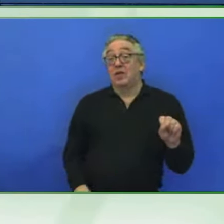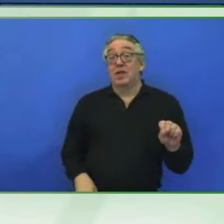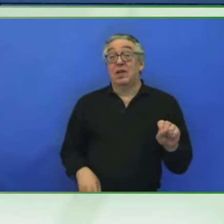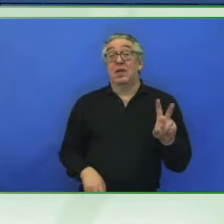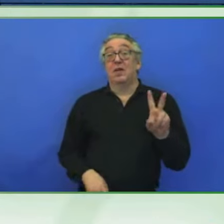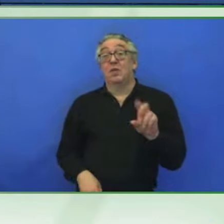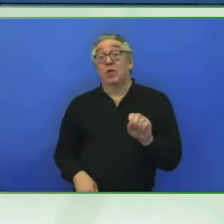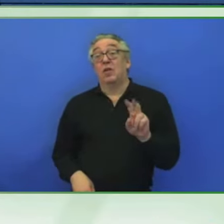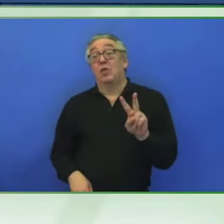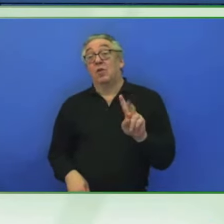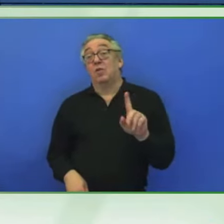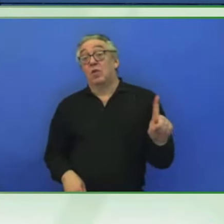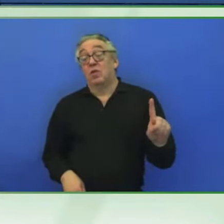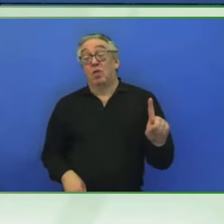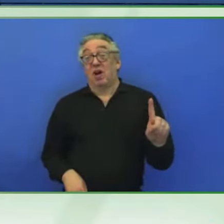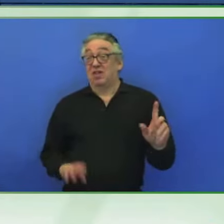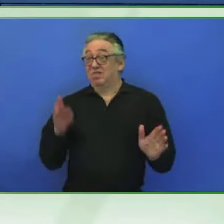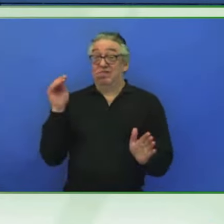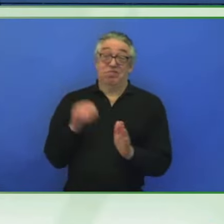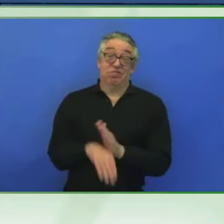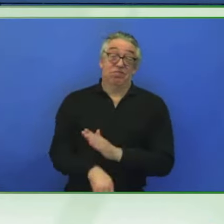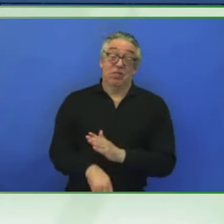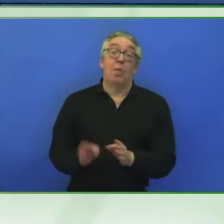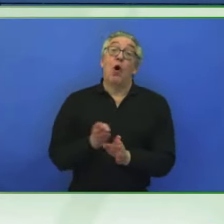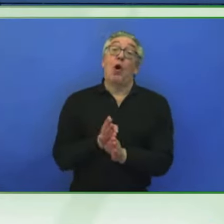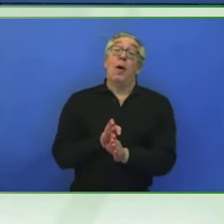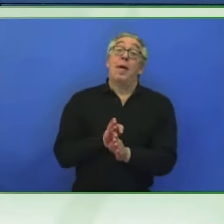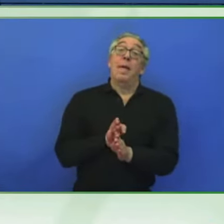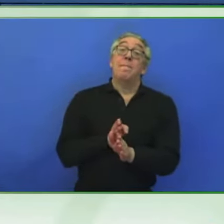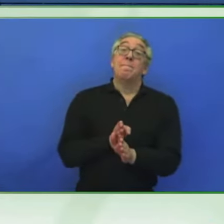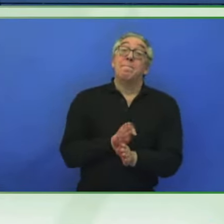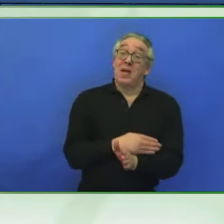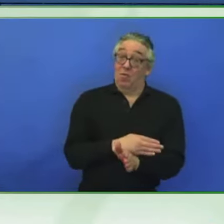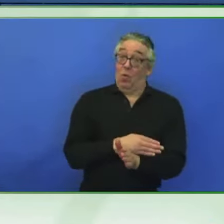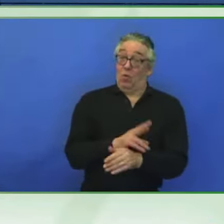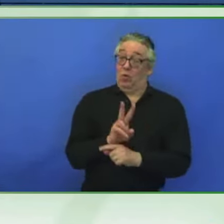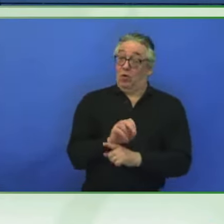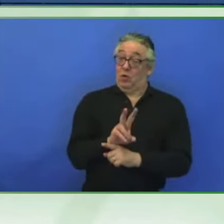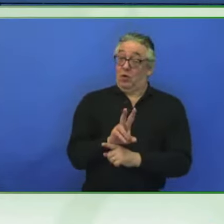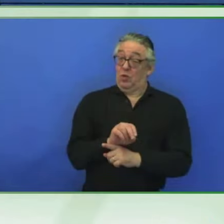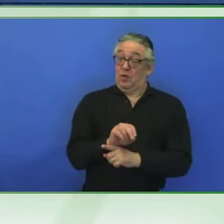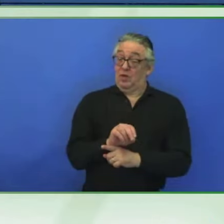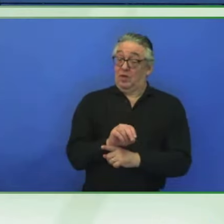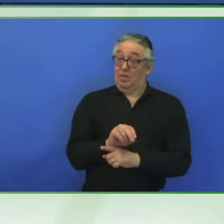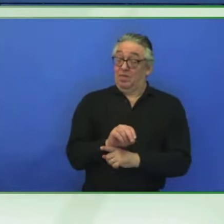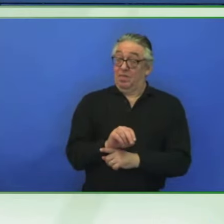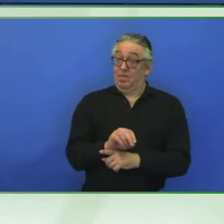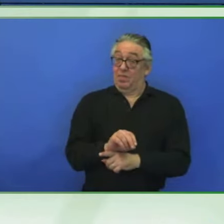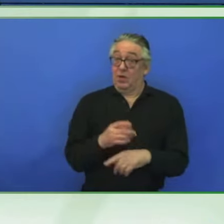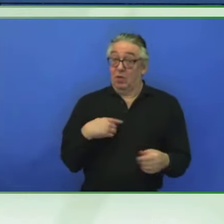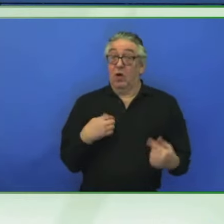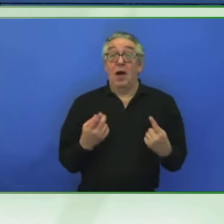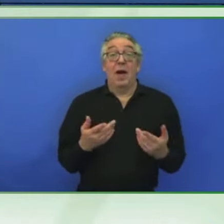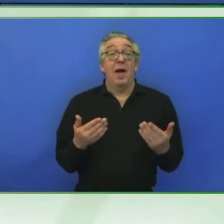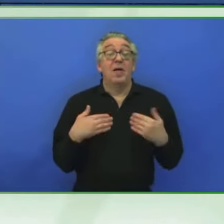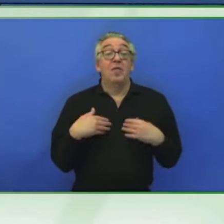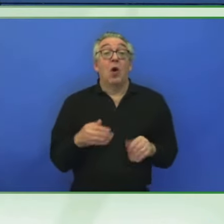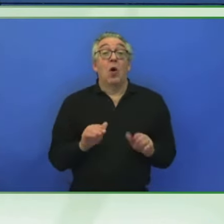before 2020, the demand was more than 600 passengers per